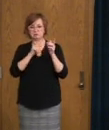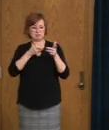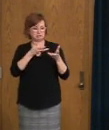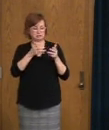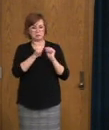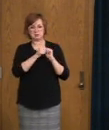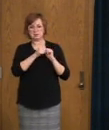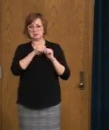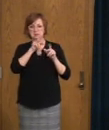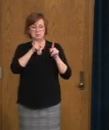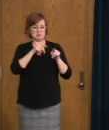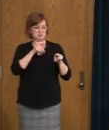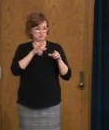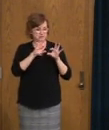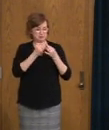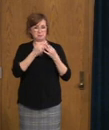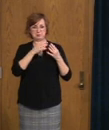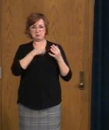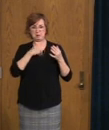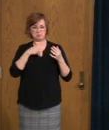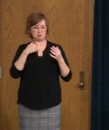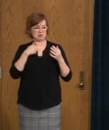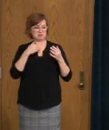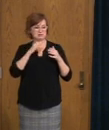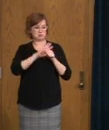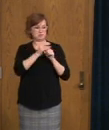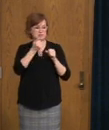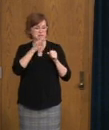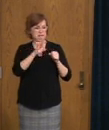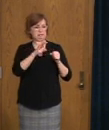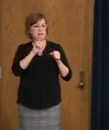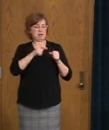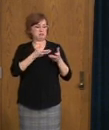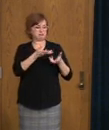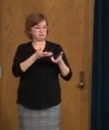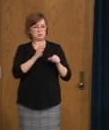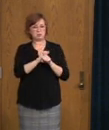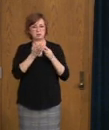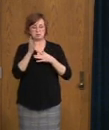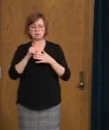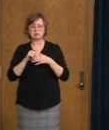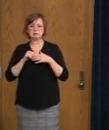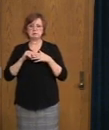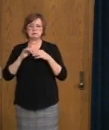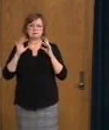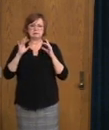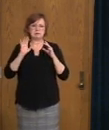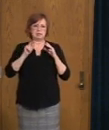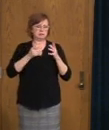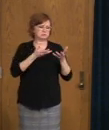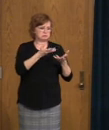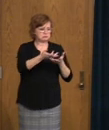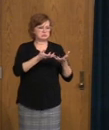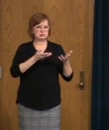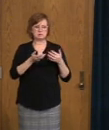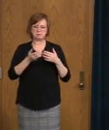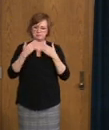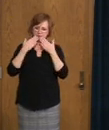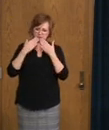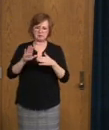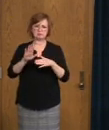know we cannot always eliminate every risk that they may come into. And we should be